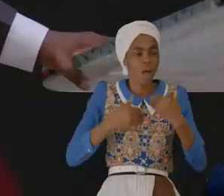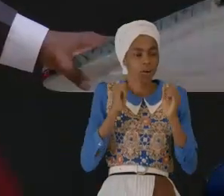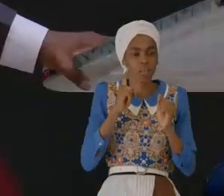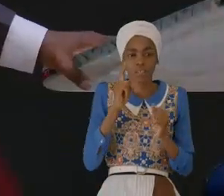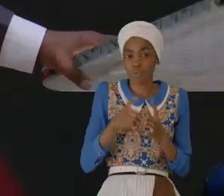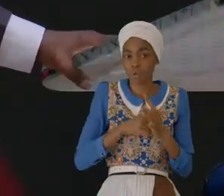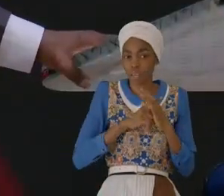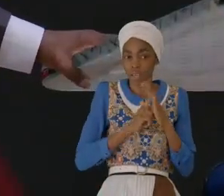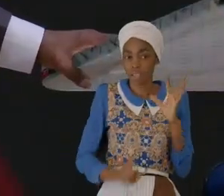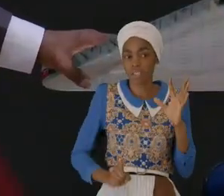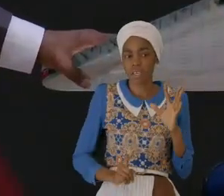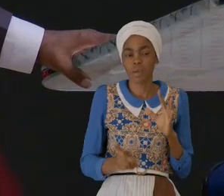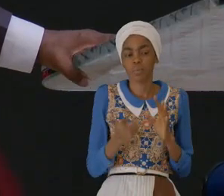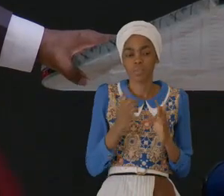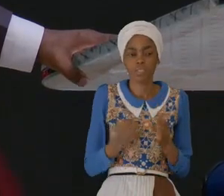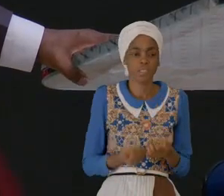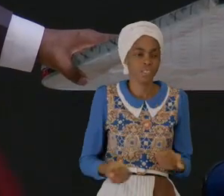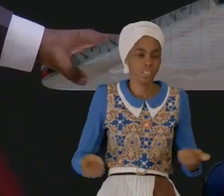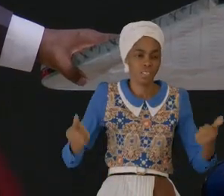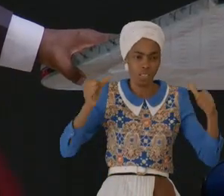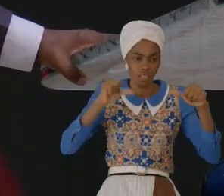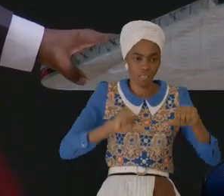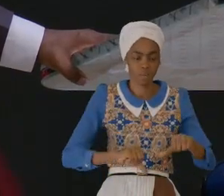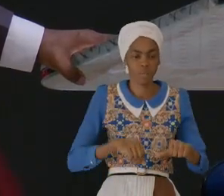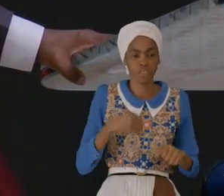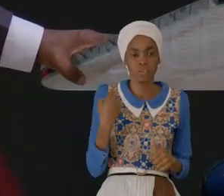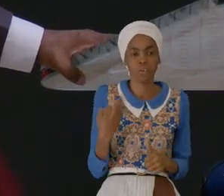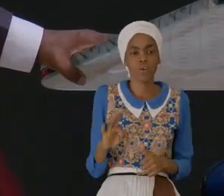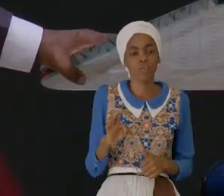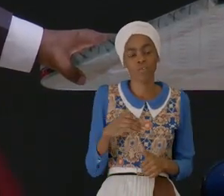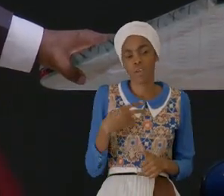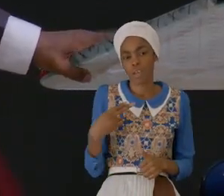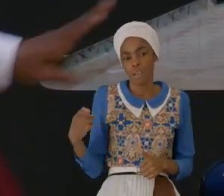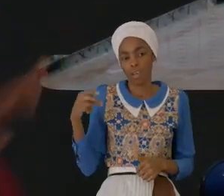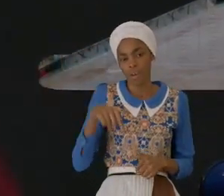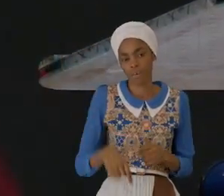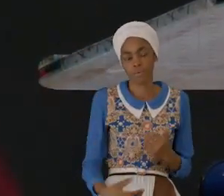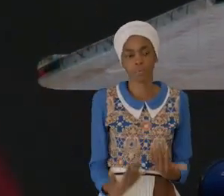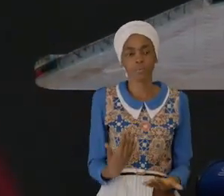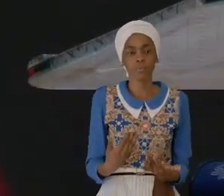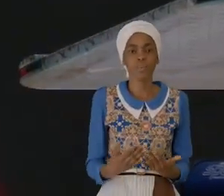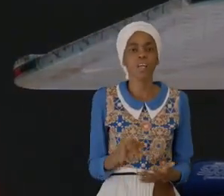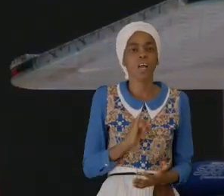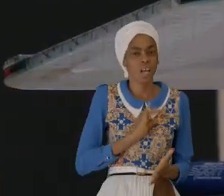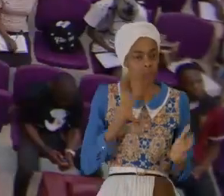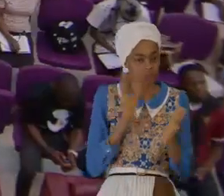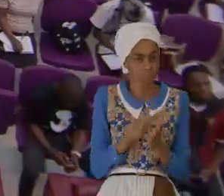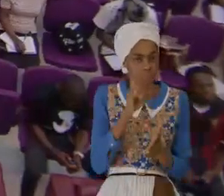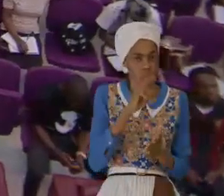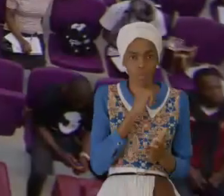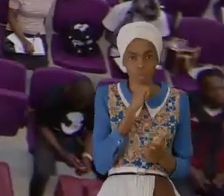escape the damnation of hell? I pray you will not follow them.